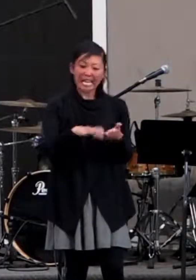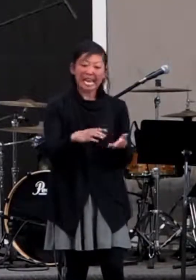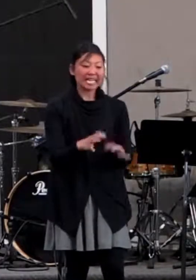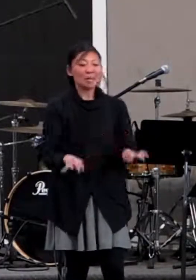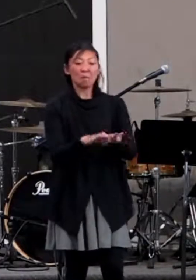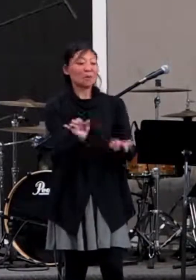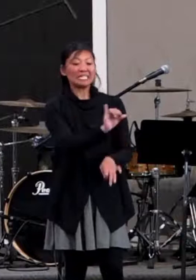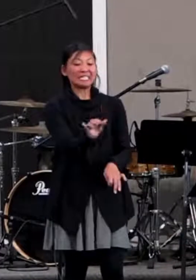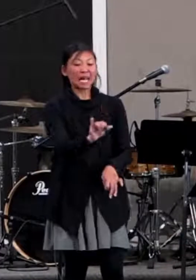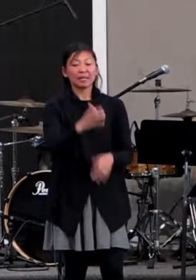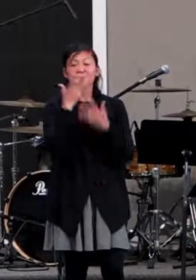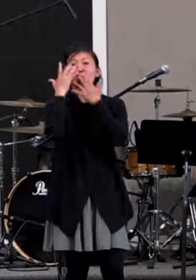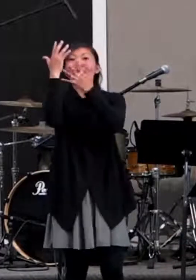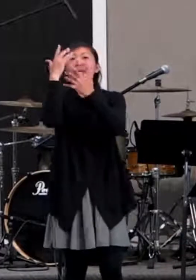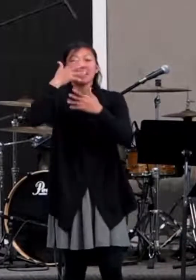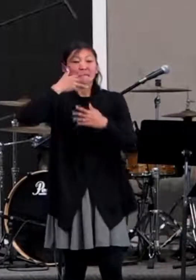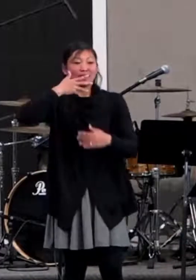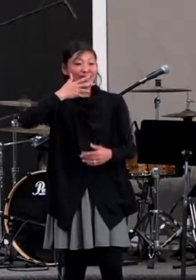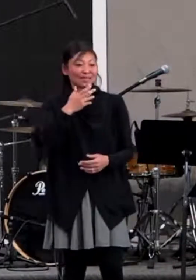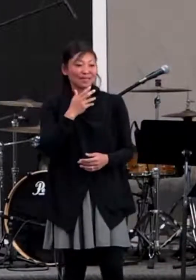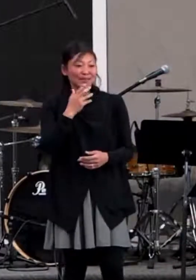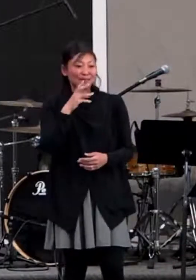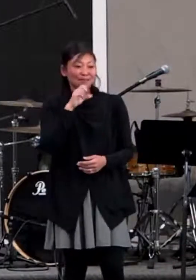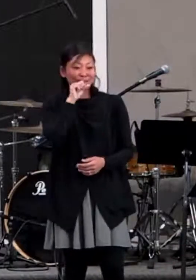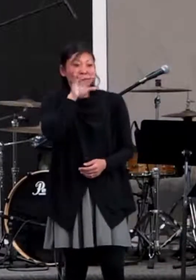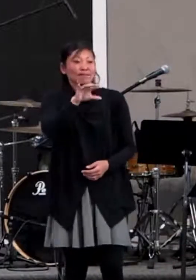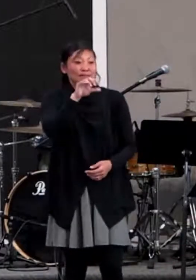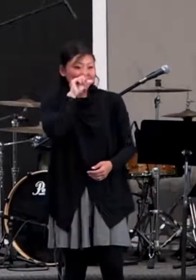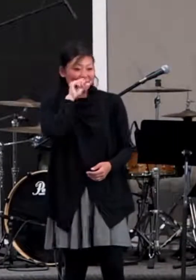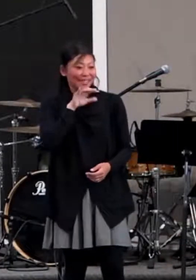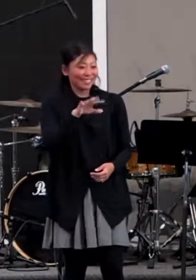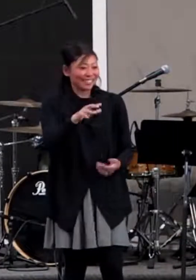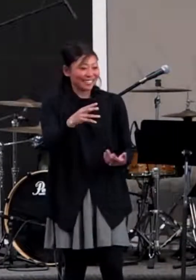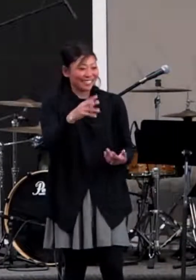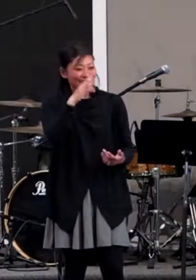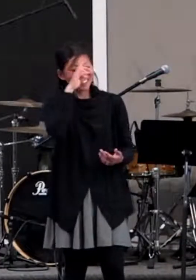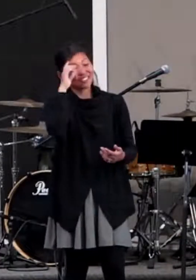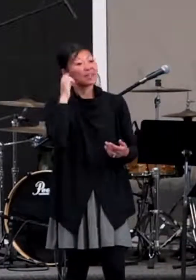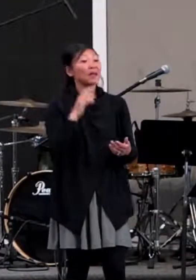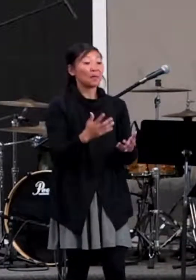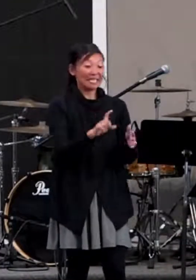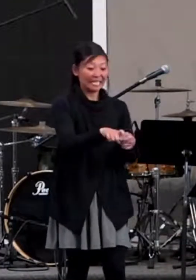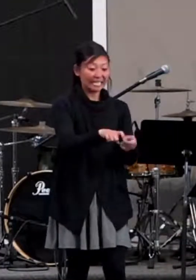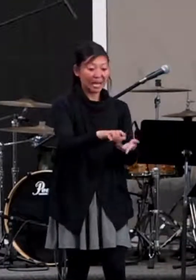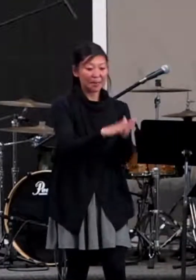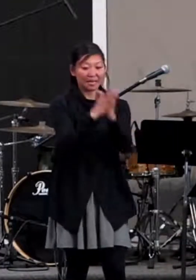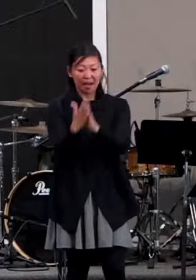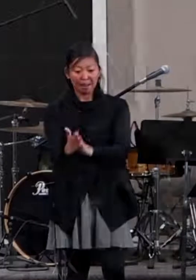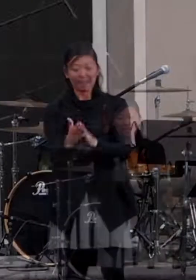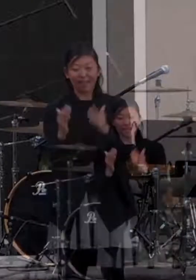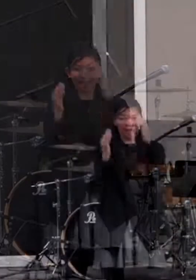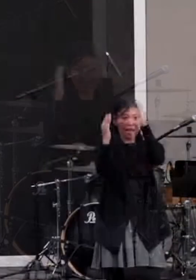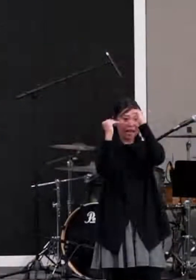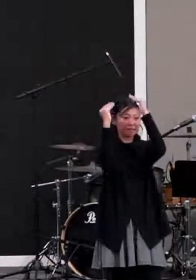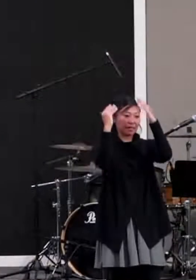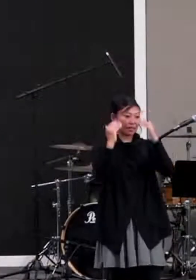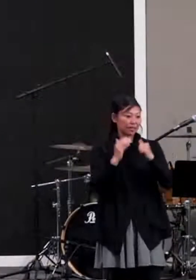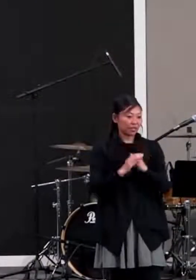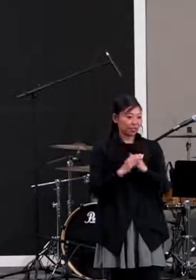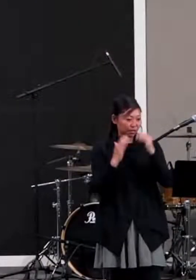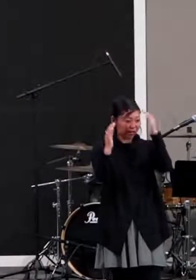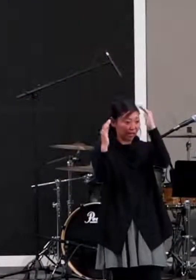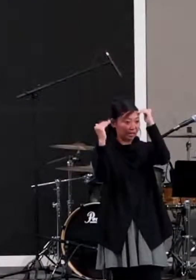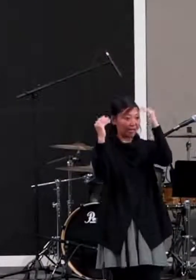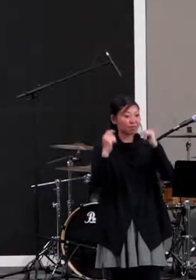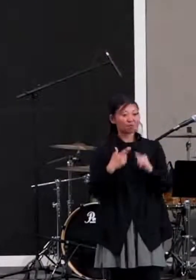order to survive. So a desire becomes a demand, which becomes a need, which leads to an expectation.